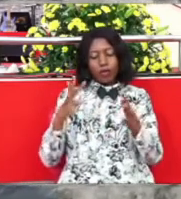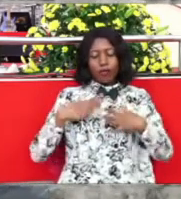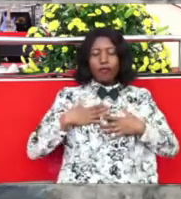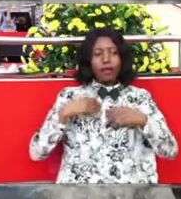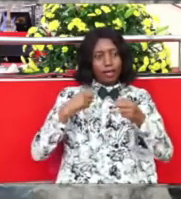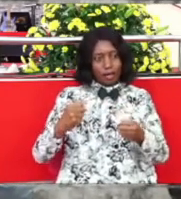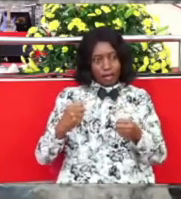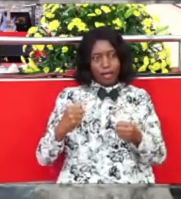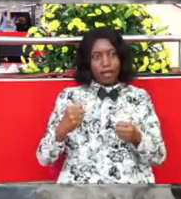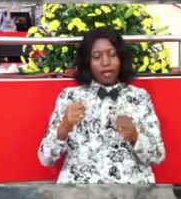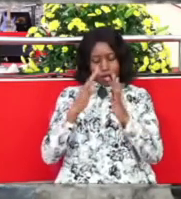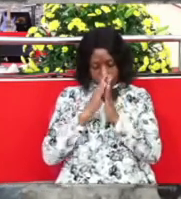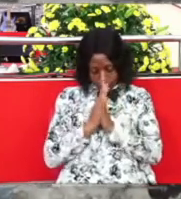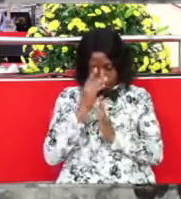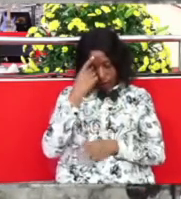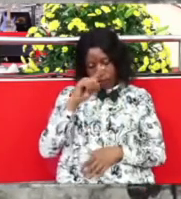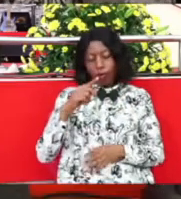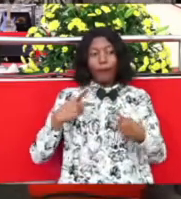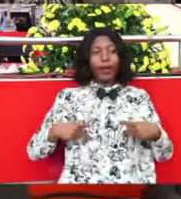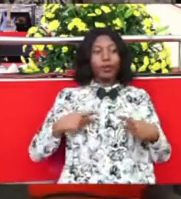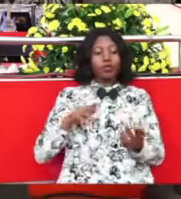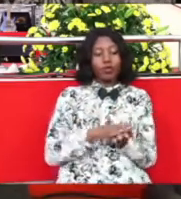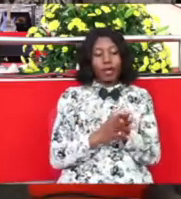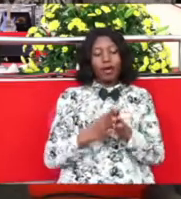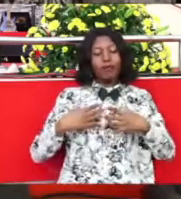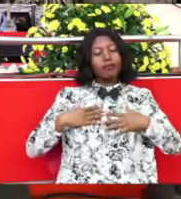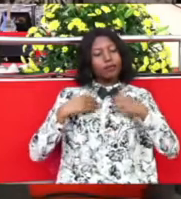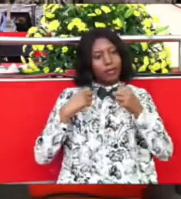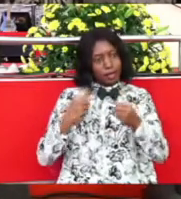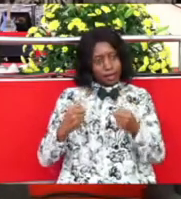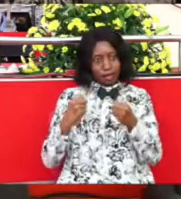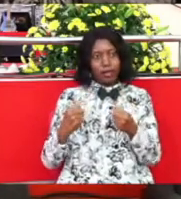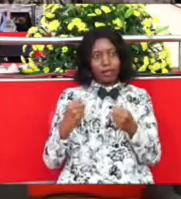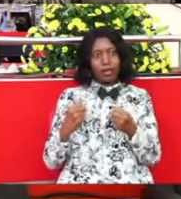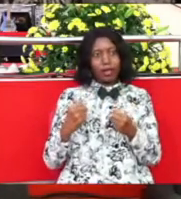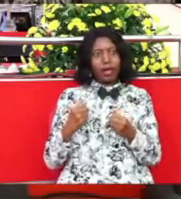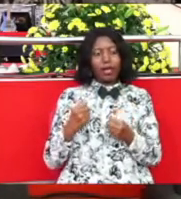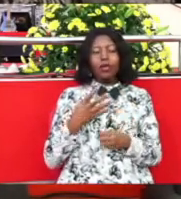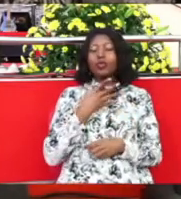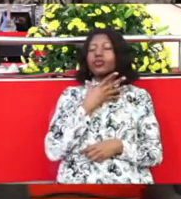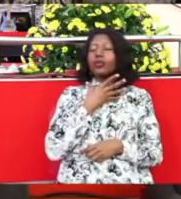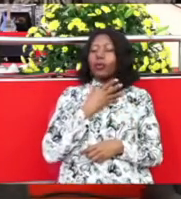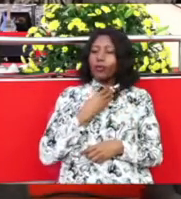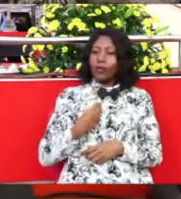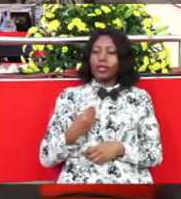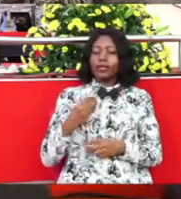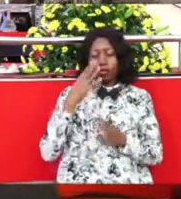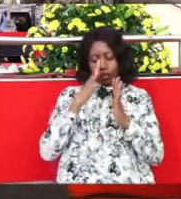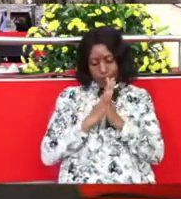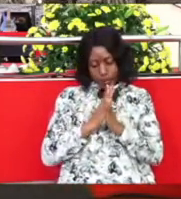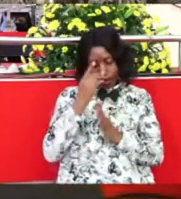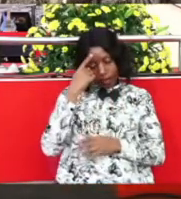mtu akapoa. But this is what I desire to see happening in my life. Lakini ili ndivyo ili tamaa moyo wangu ya kwamba nione ikifanyika. When my son or daughter